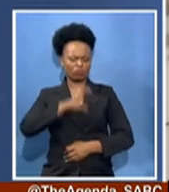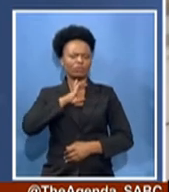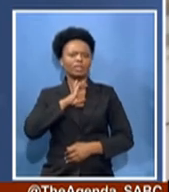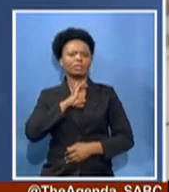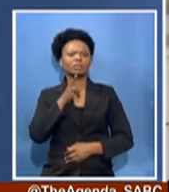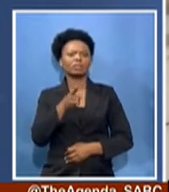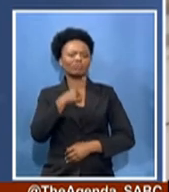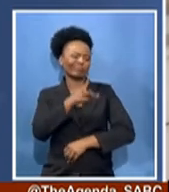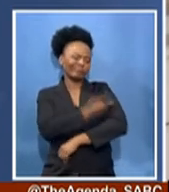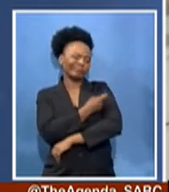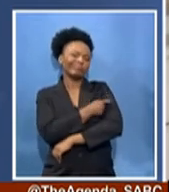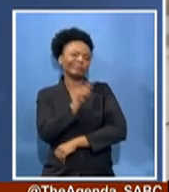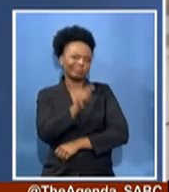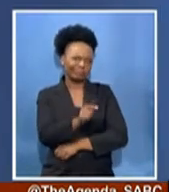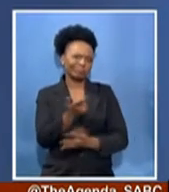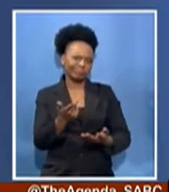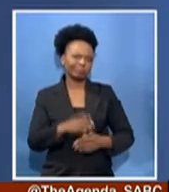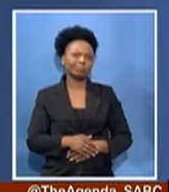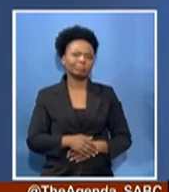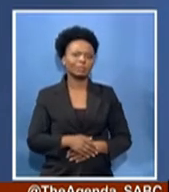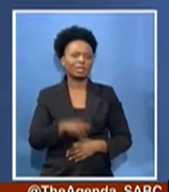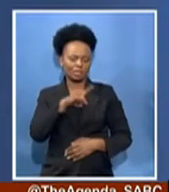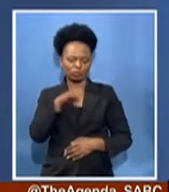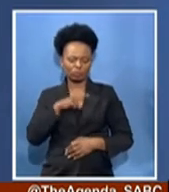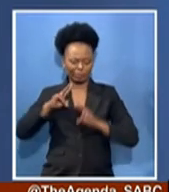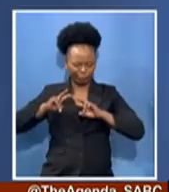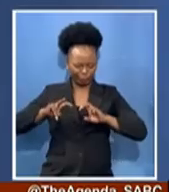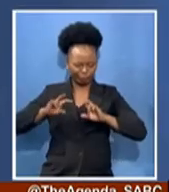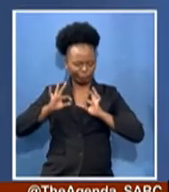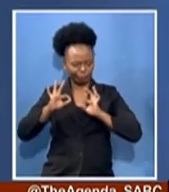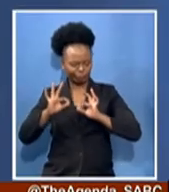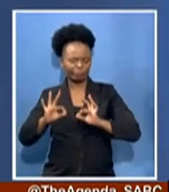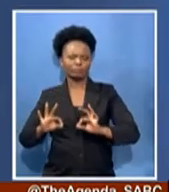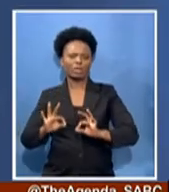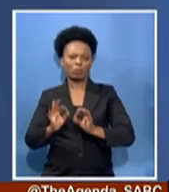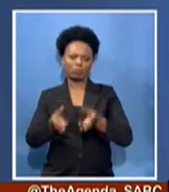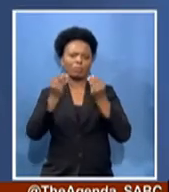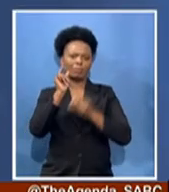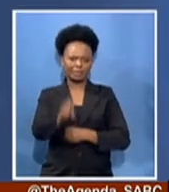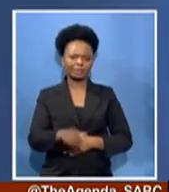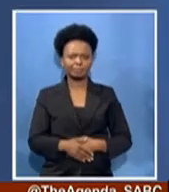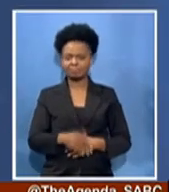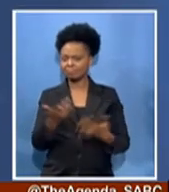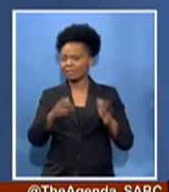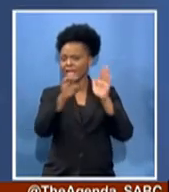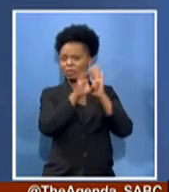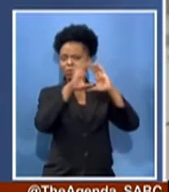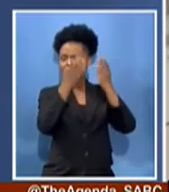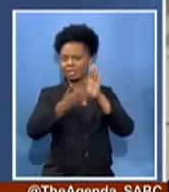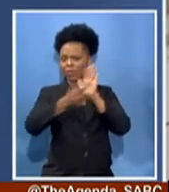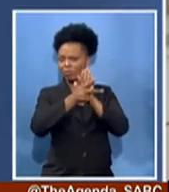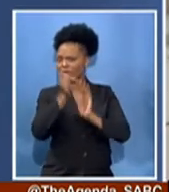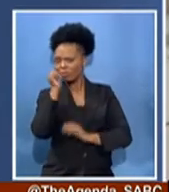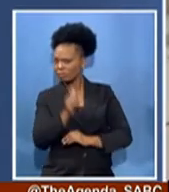confidence. So how long do you think that will take in terms of getting the ethics committee's approval? I think we're all hoping that